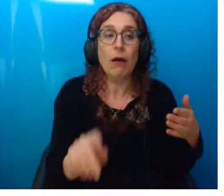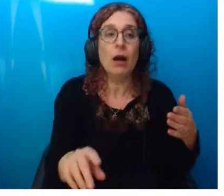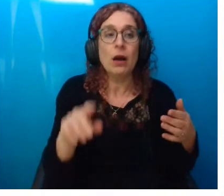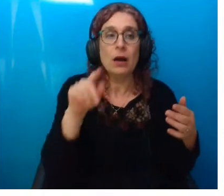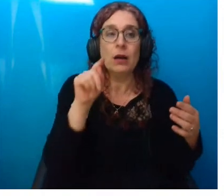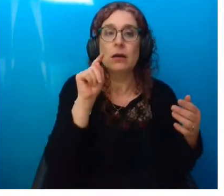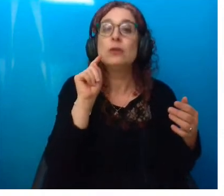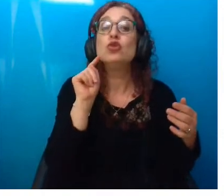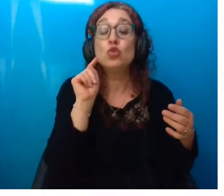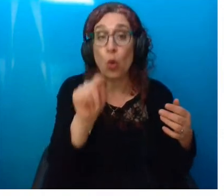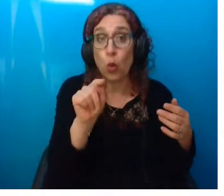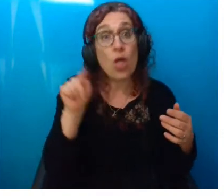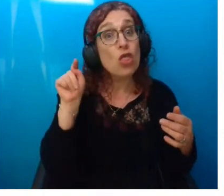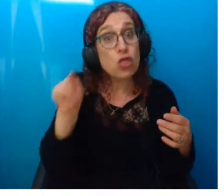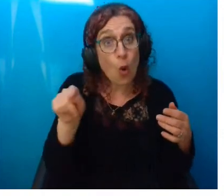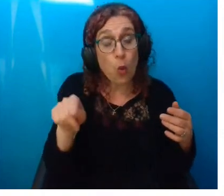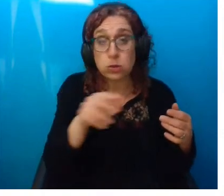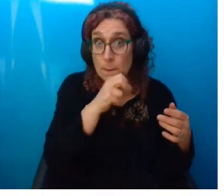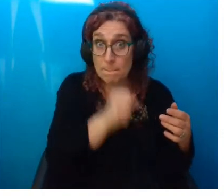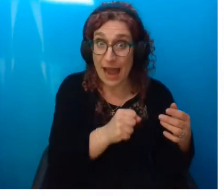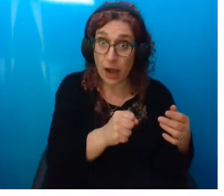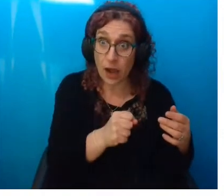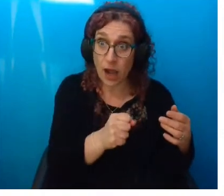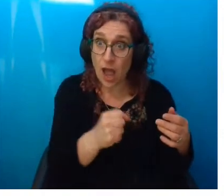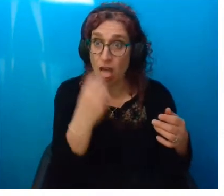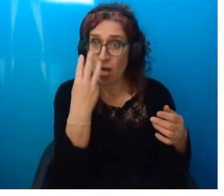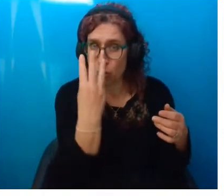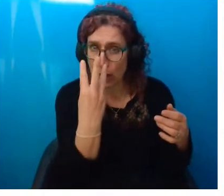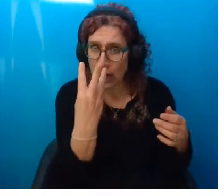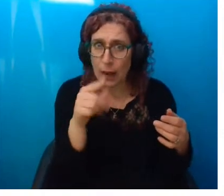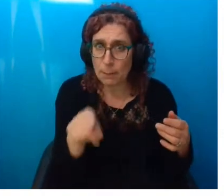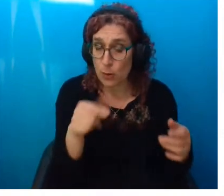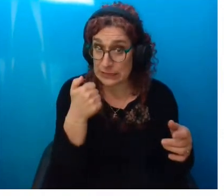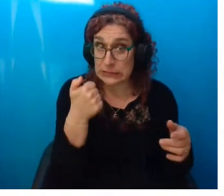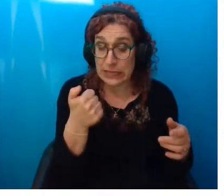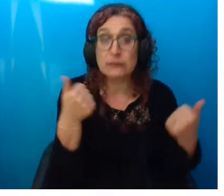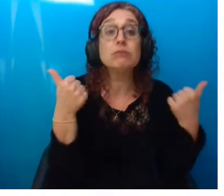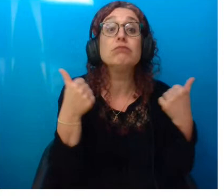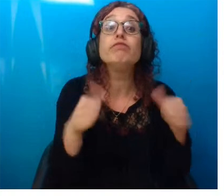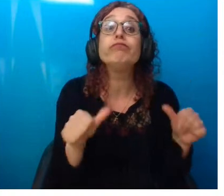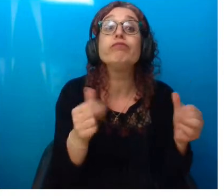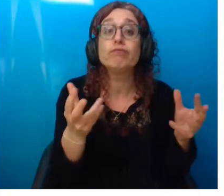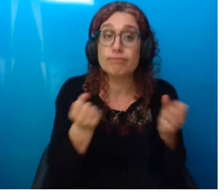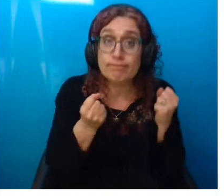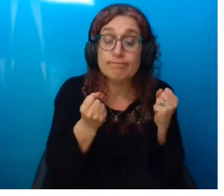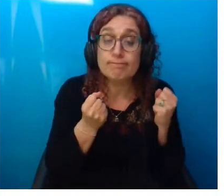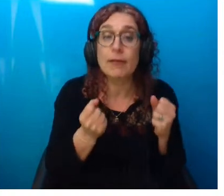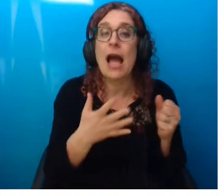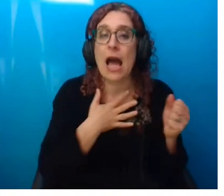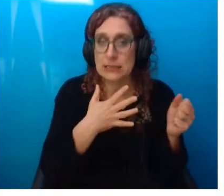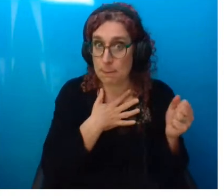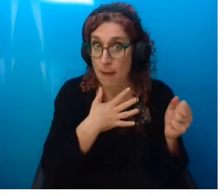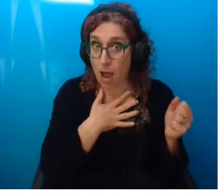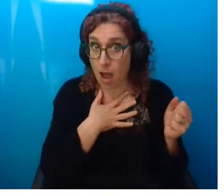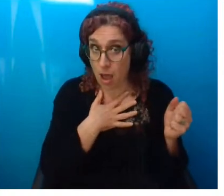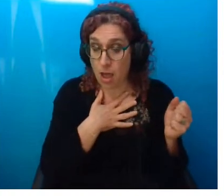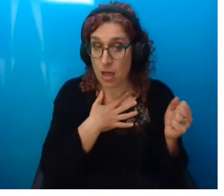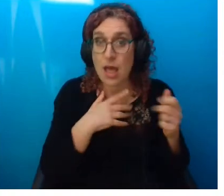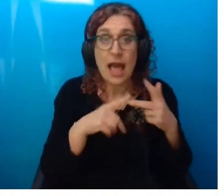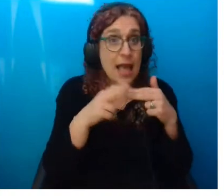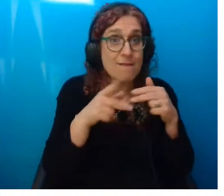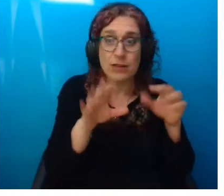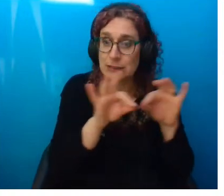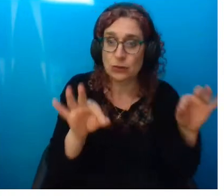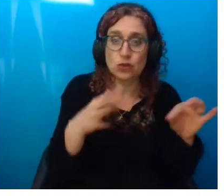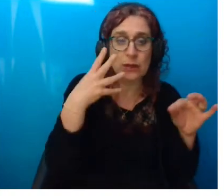only 3.6% of those developed asthma if there was no allergic rhinitis at baseline, whereas if there was